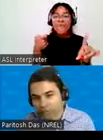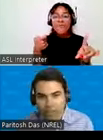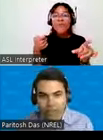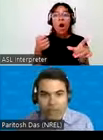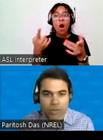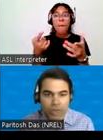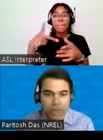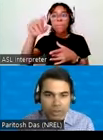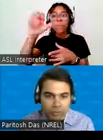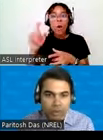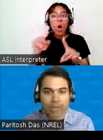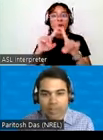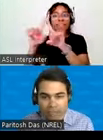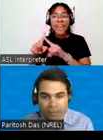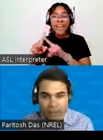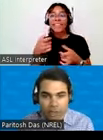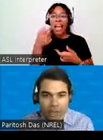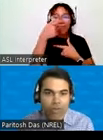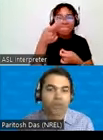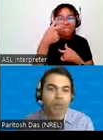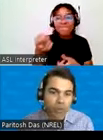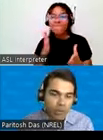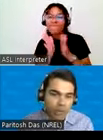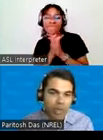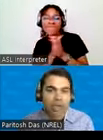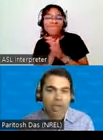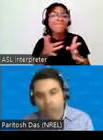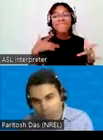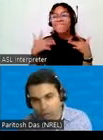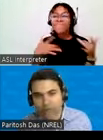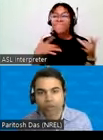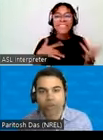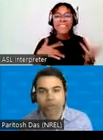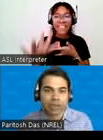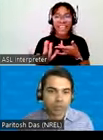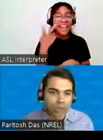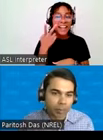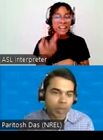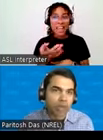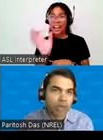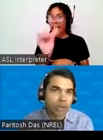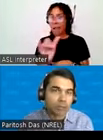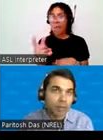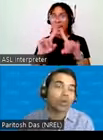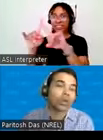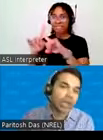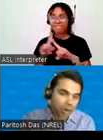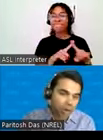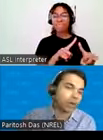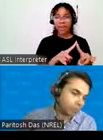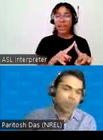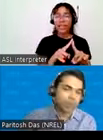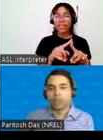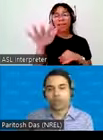different energy resources that people are excited about, and rooftop solar or solar in general being a predominant outlier